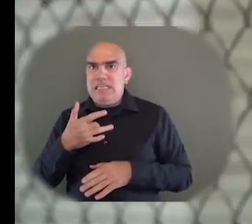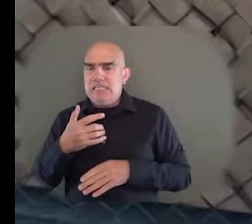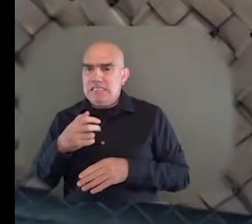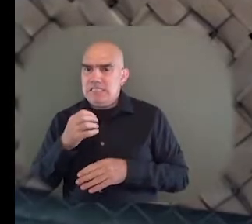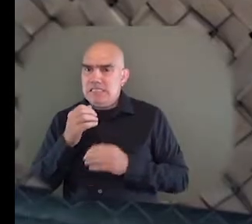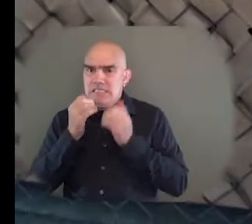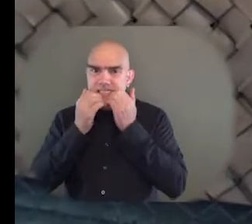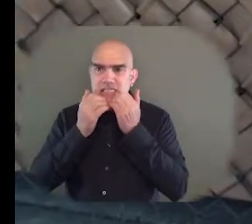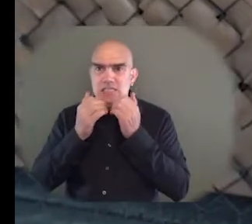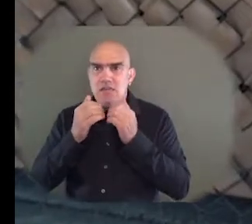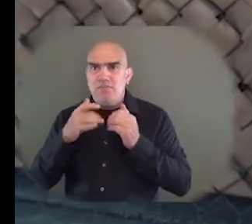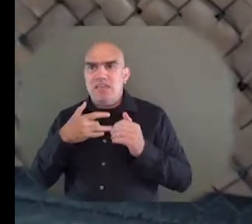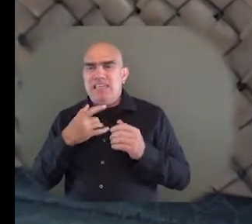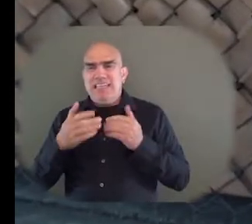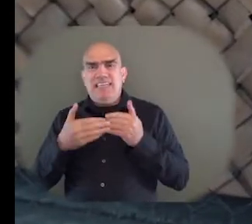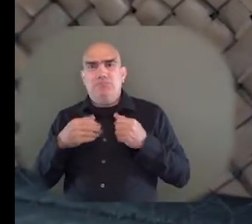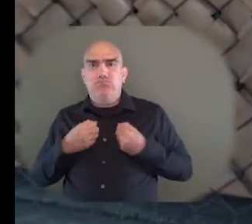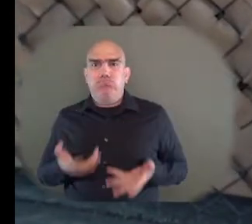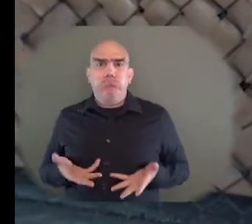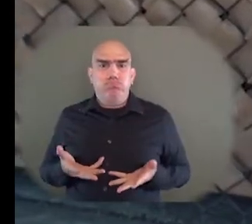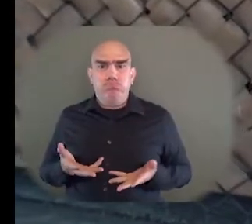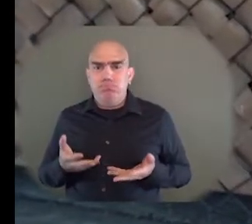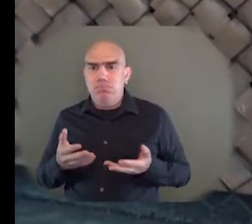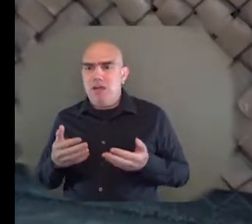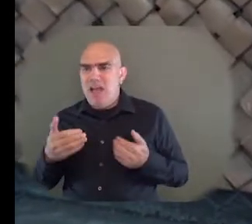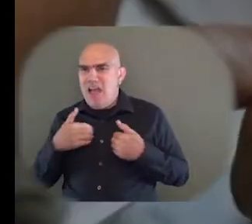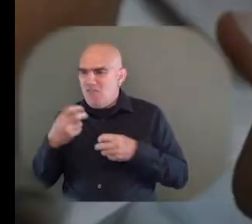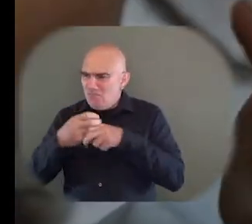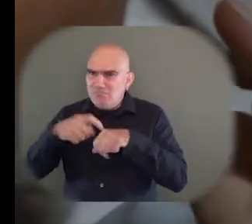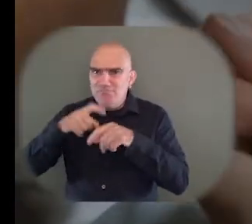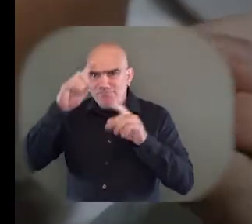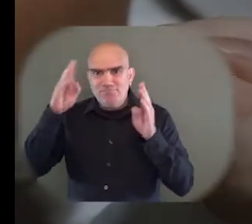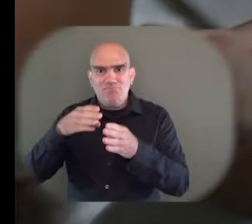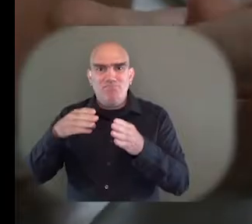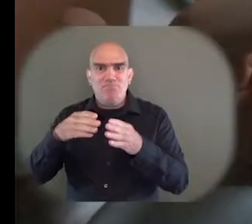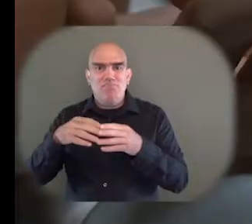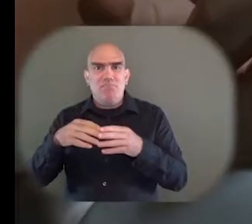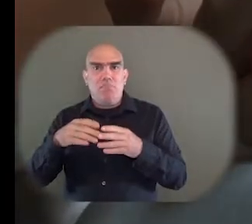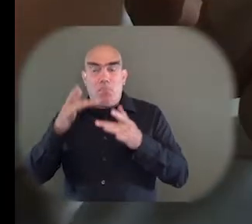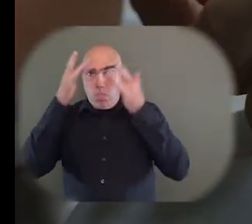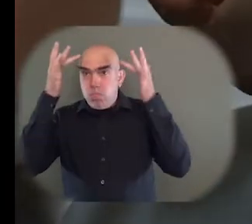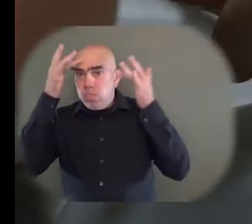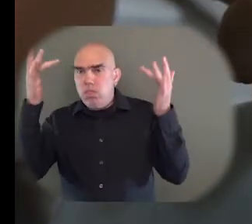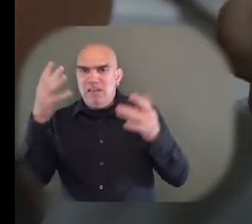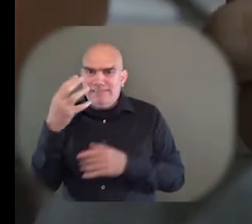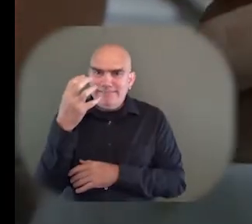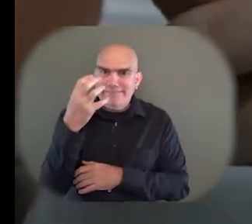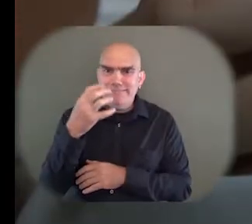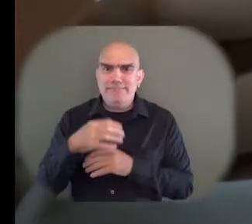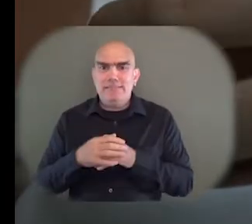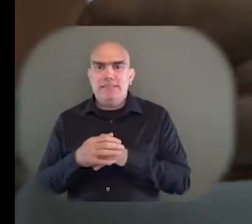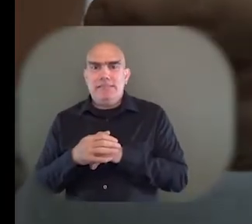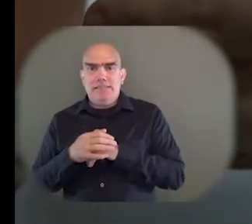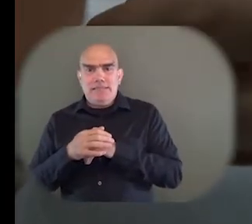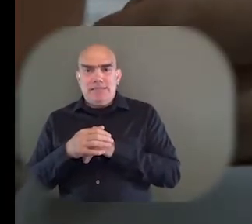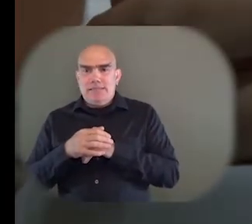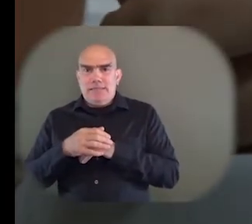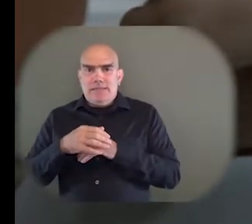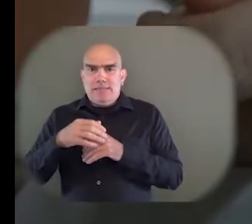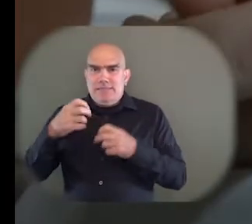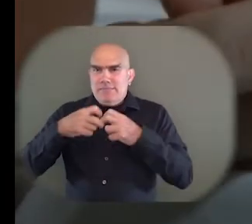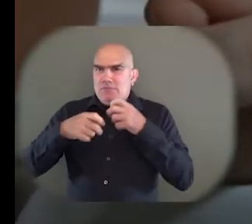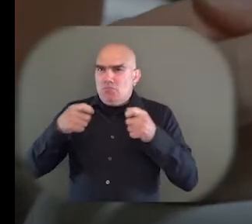concentrating, a blank mind, irritability, difficulty controlling feelings of worry and your thoughts, and difficulty